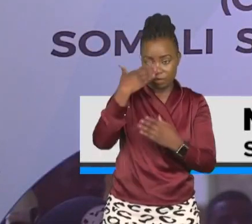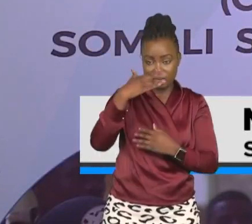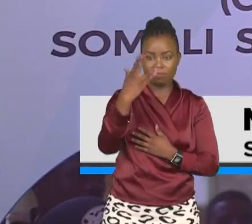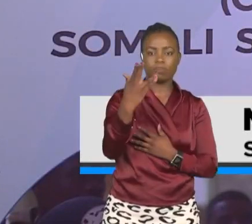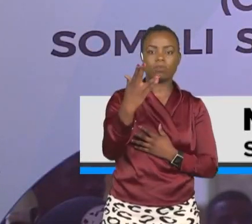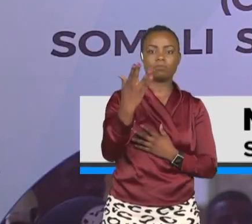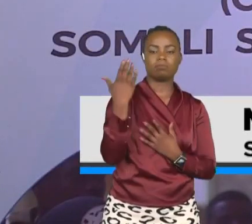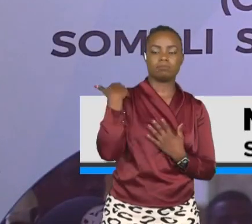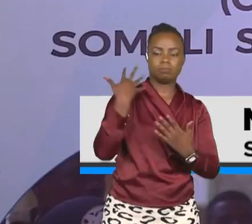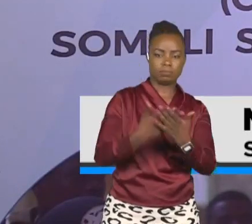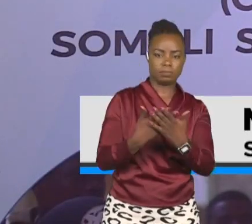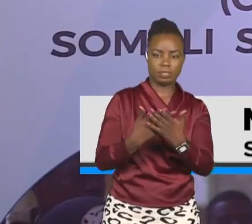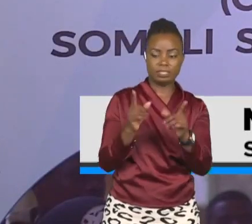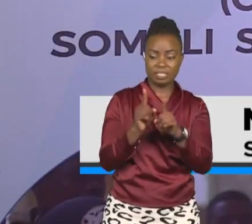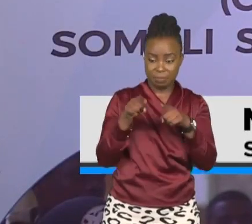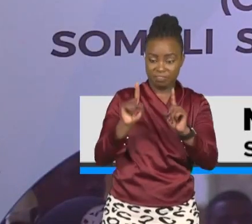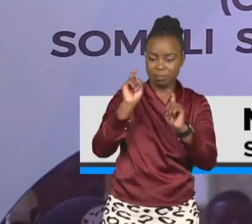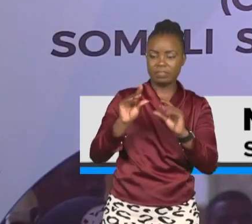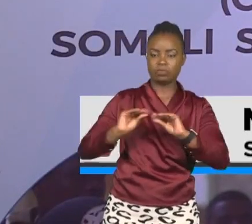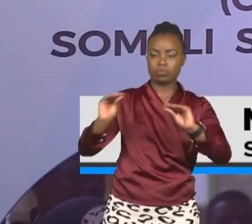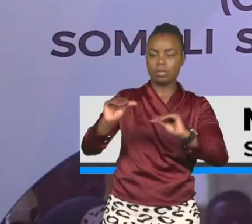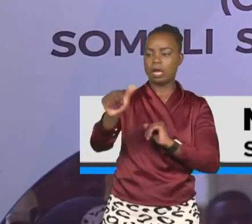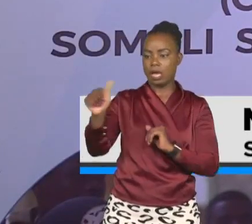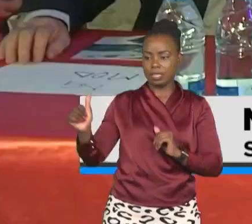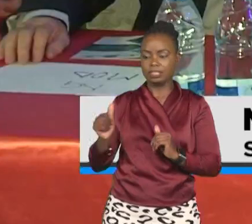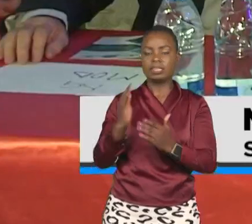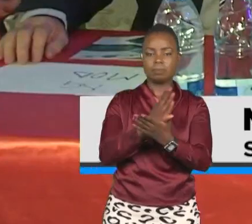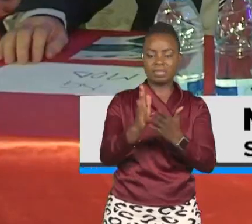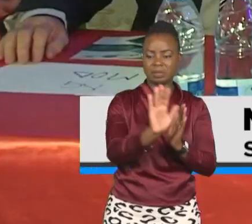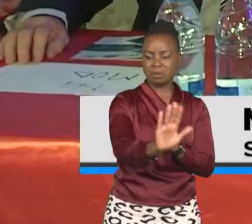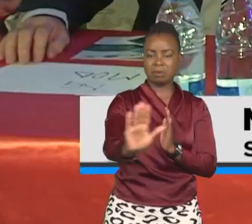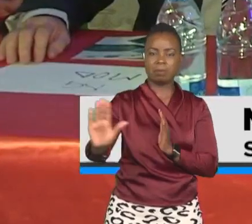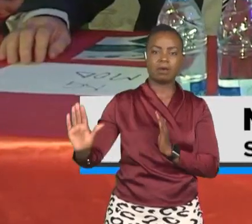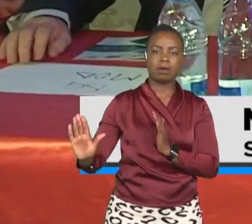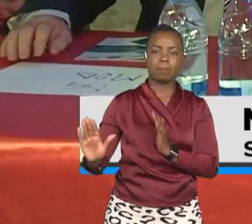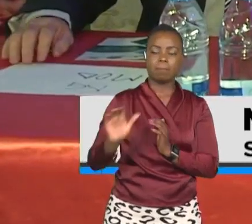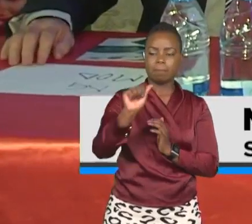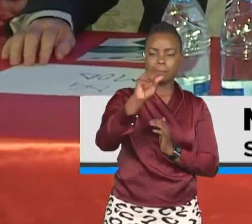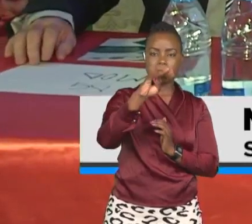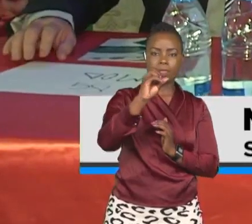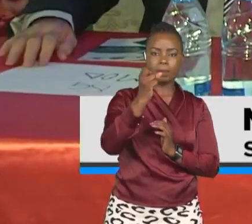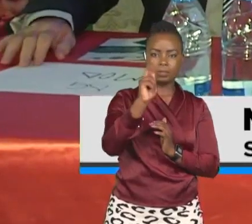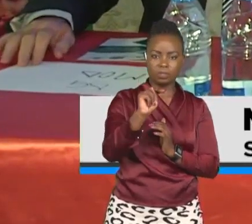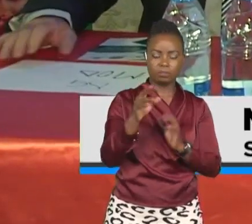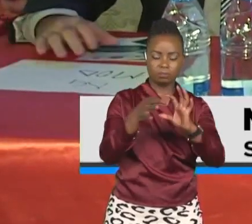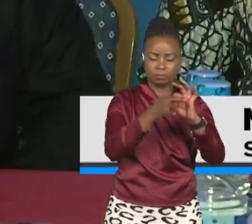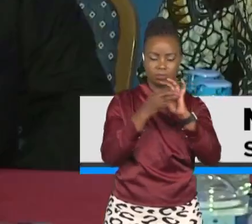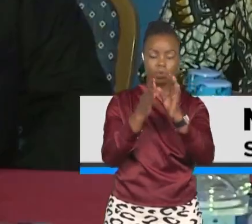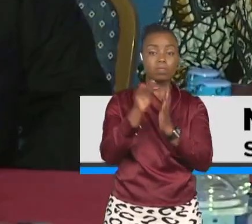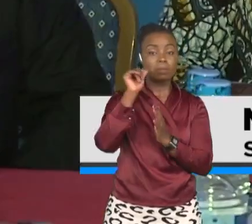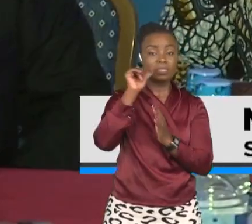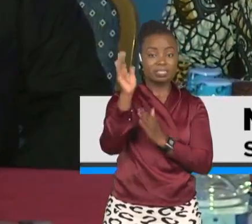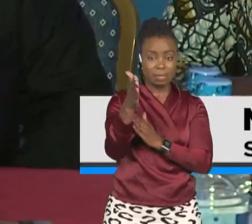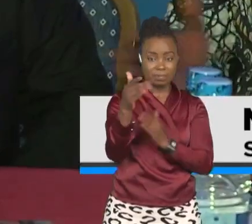us to train others in the sectors where they are coming from. AMISOM, in collaboration with the British Embassy in Somalia,